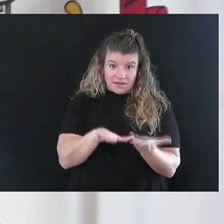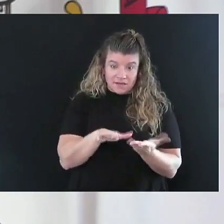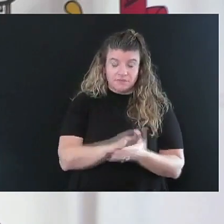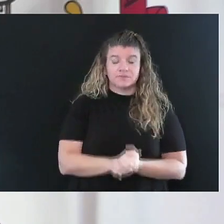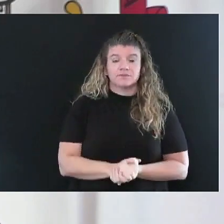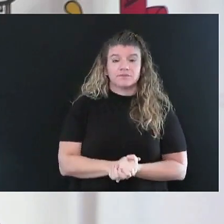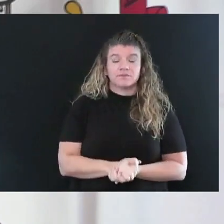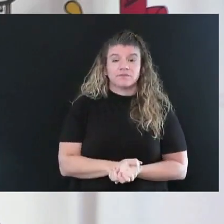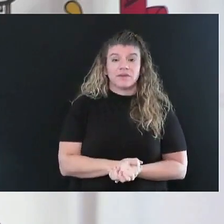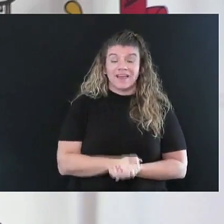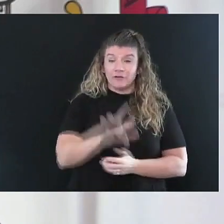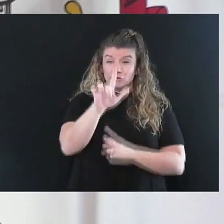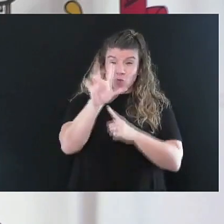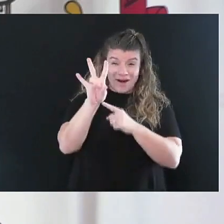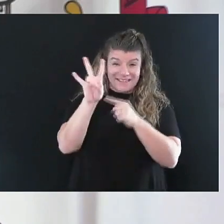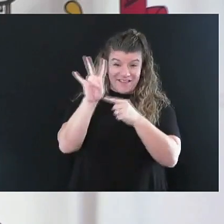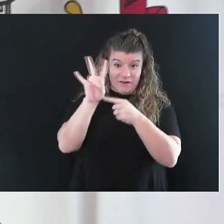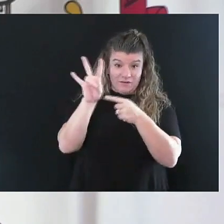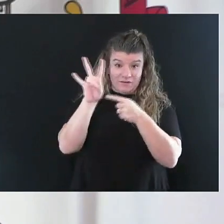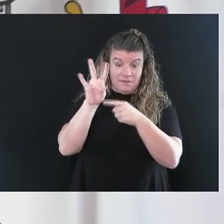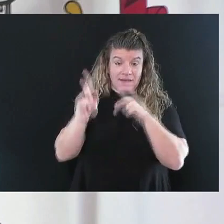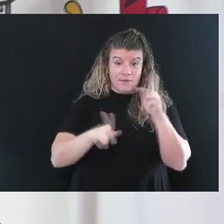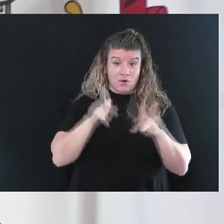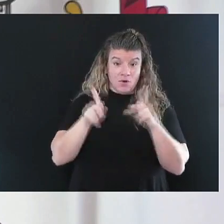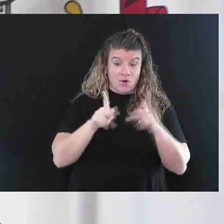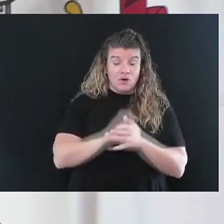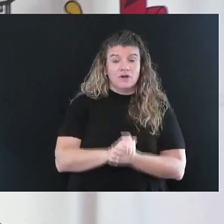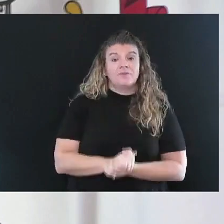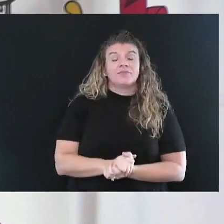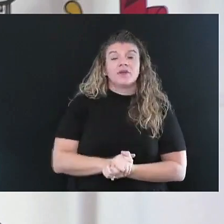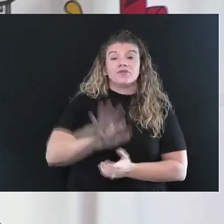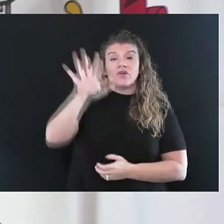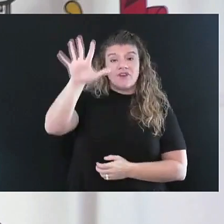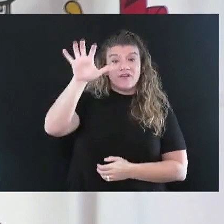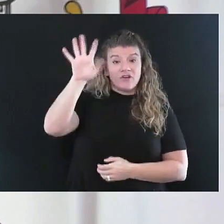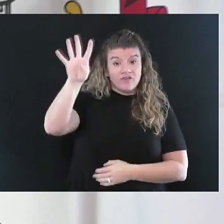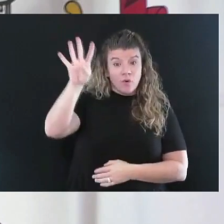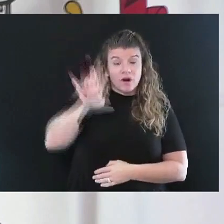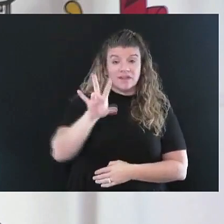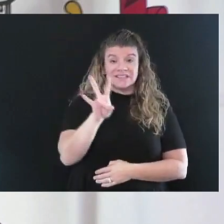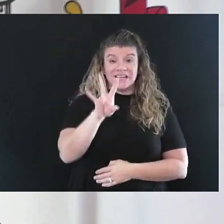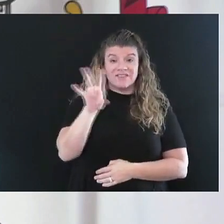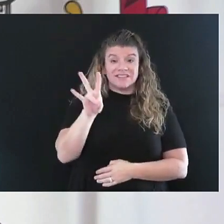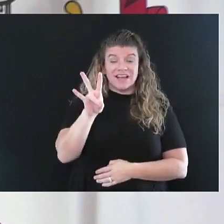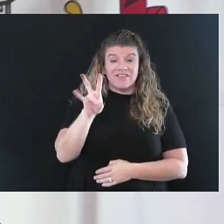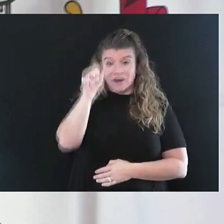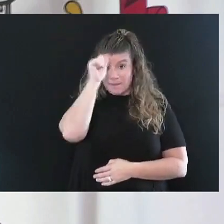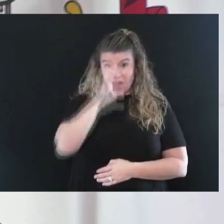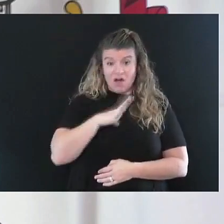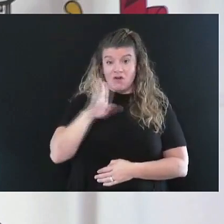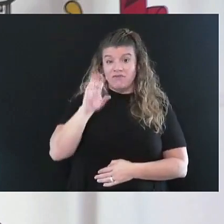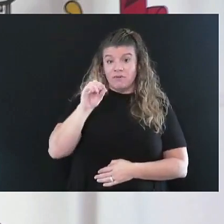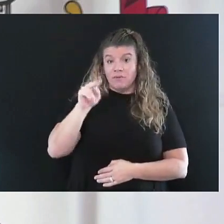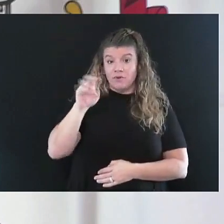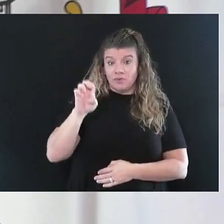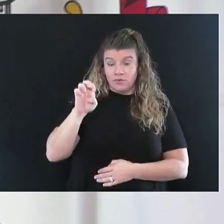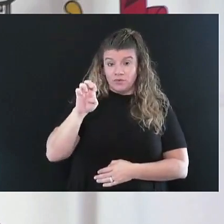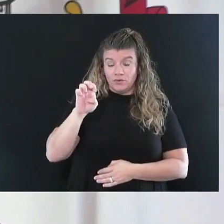Like I said, there's 27 of these. Our 504th death is a 77-year-old male from Boone